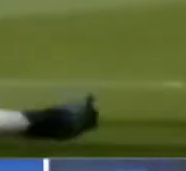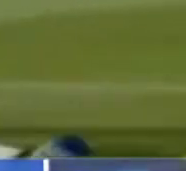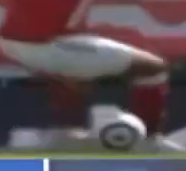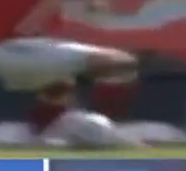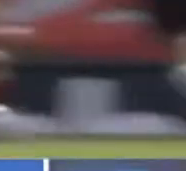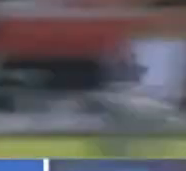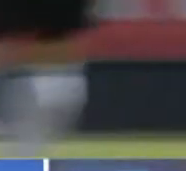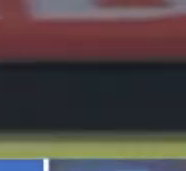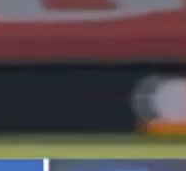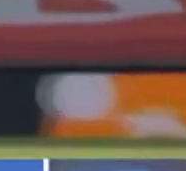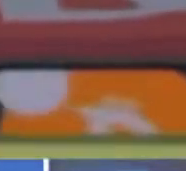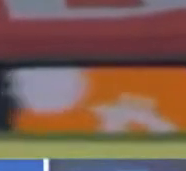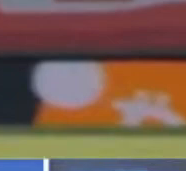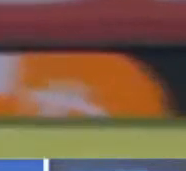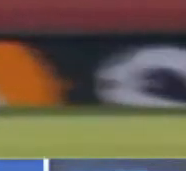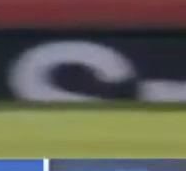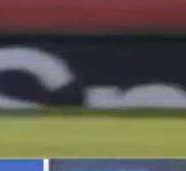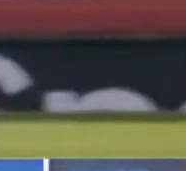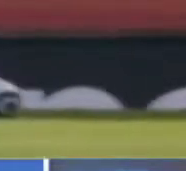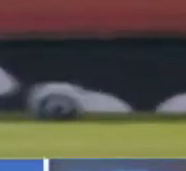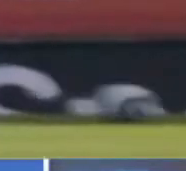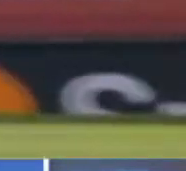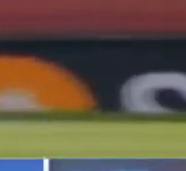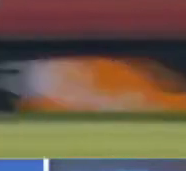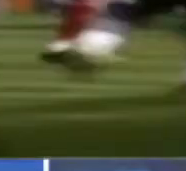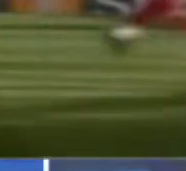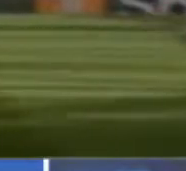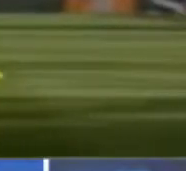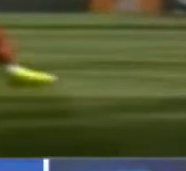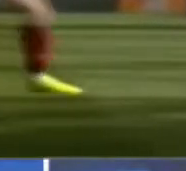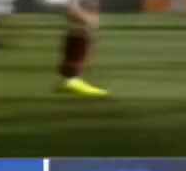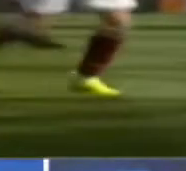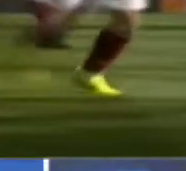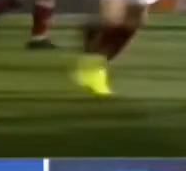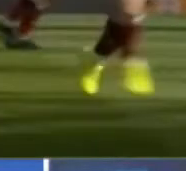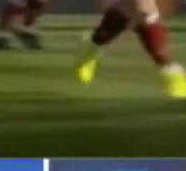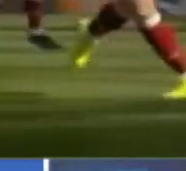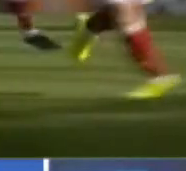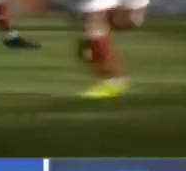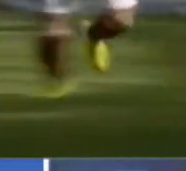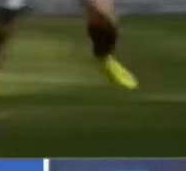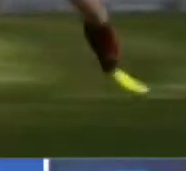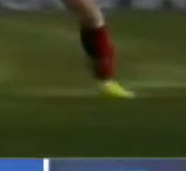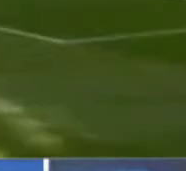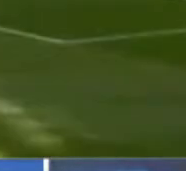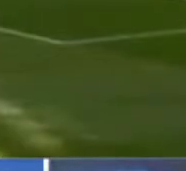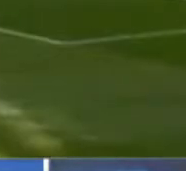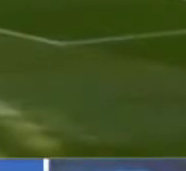by Gabriel. Just give it. And Craig Paulson has given a penalty.